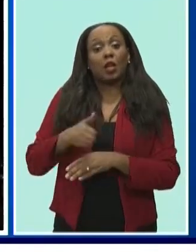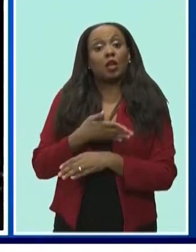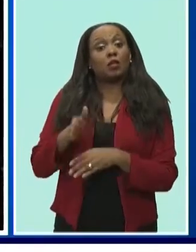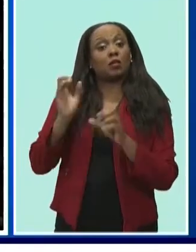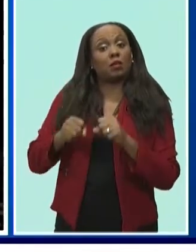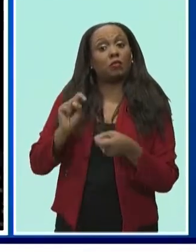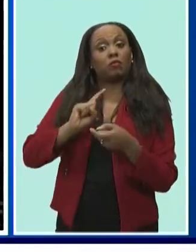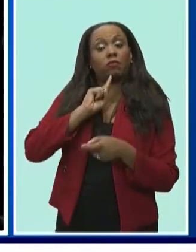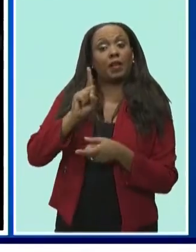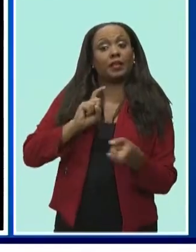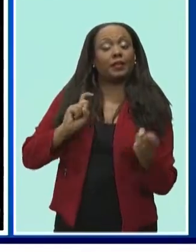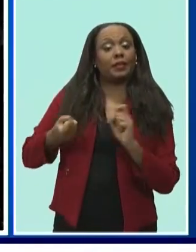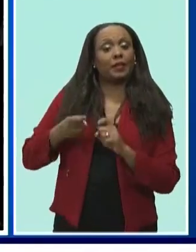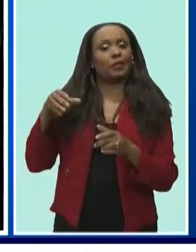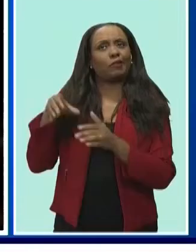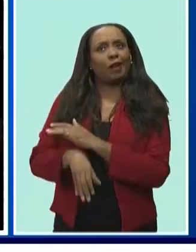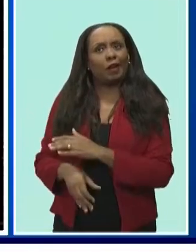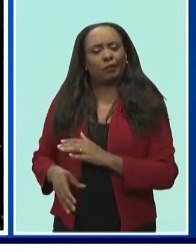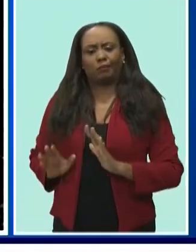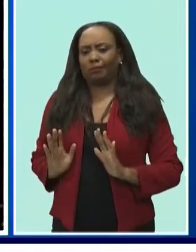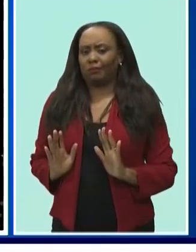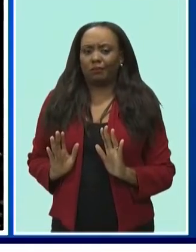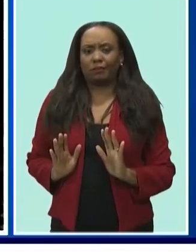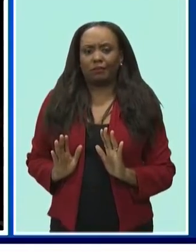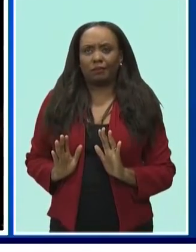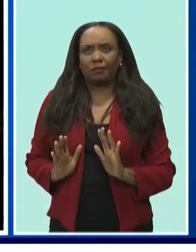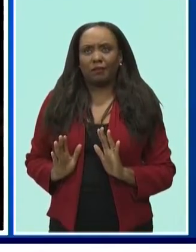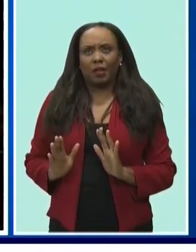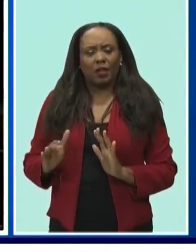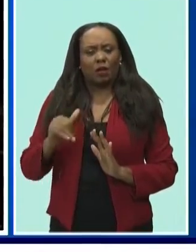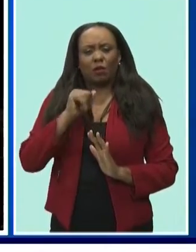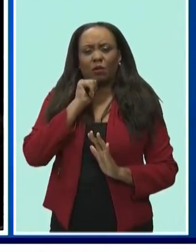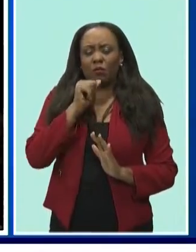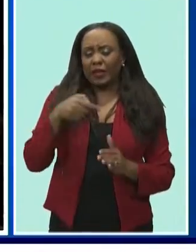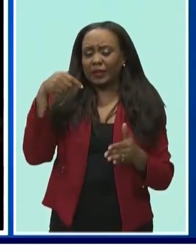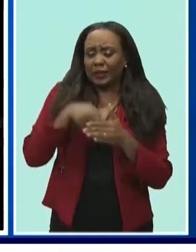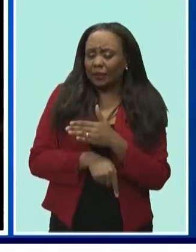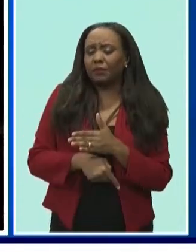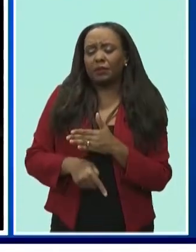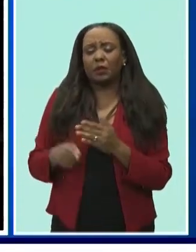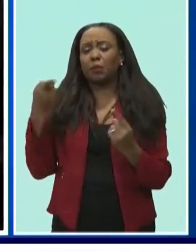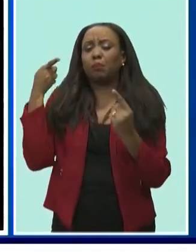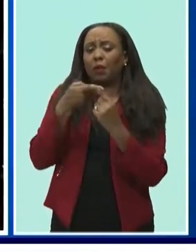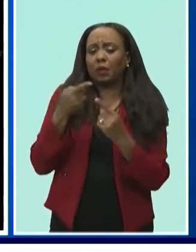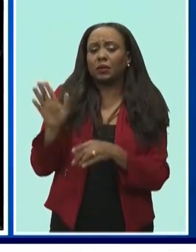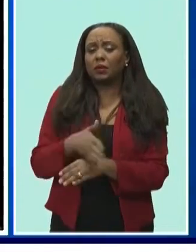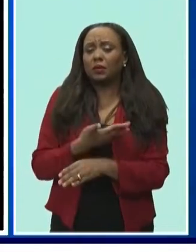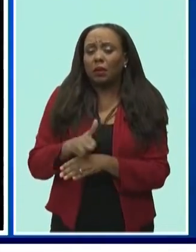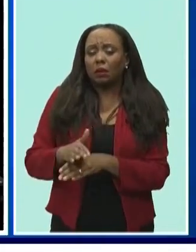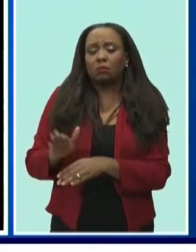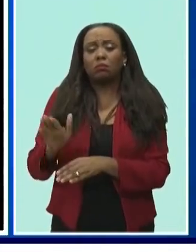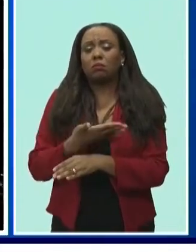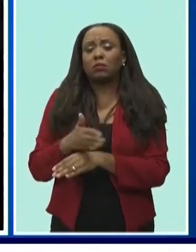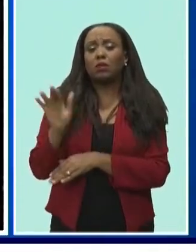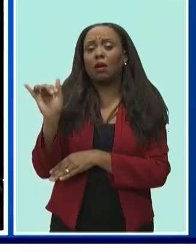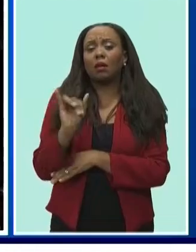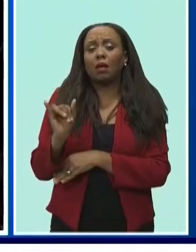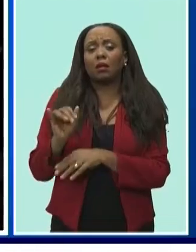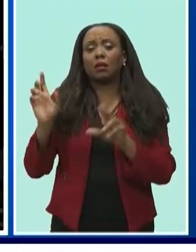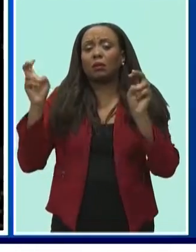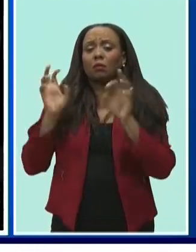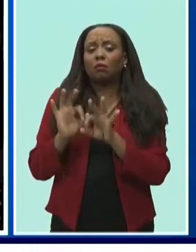crime directly, that would be hard to measure, but indirectly, we know that songs like these